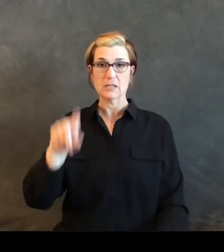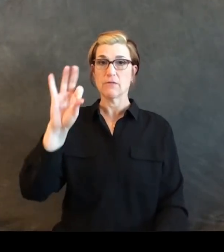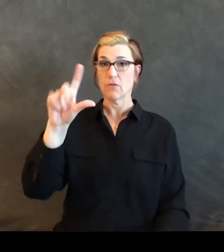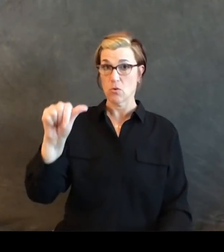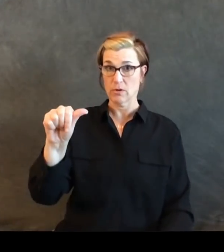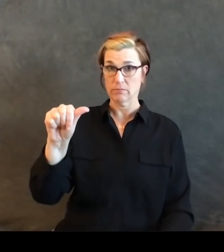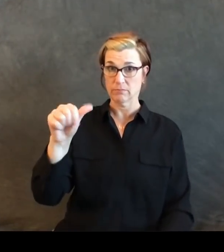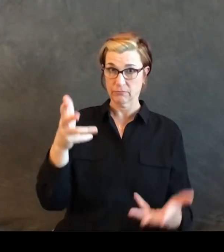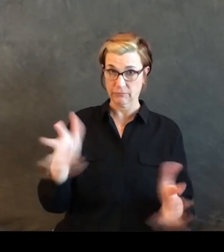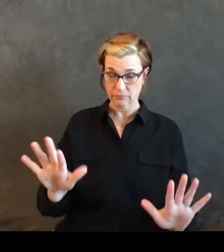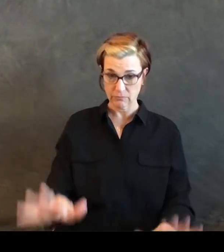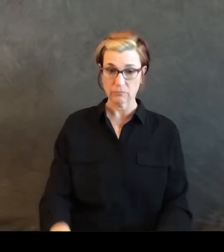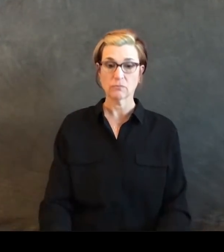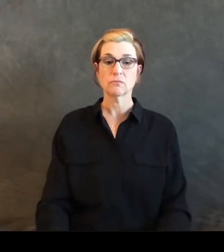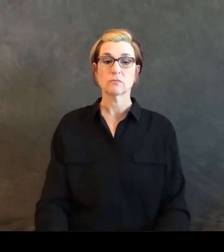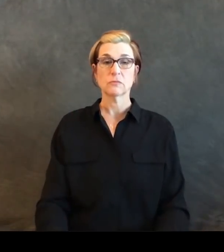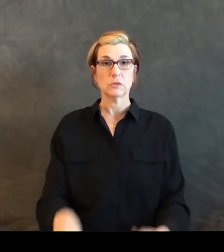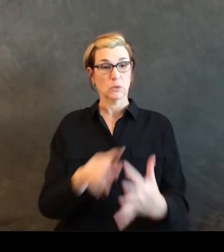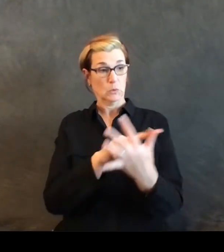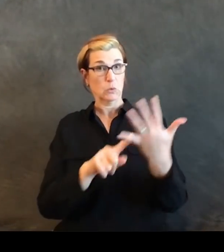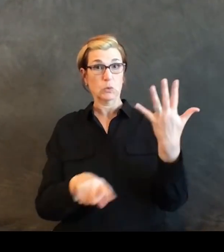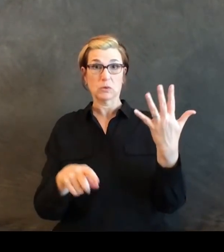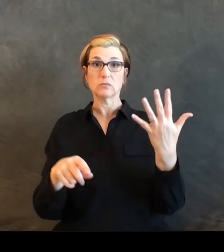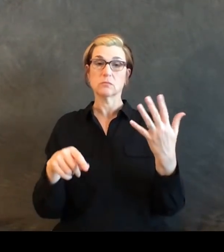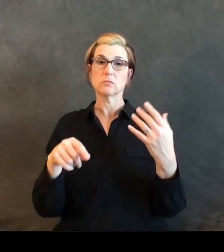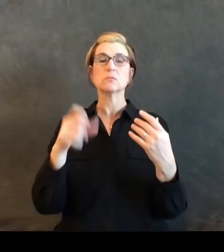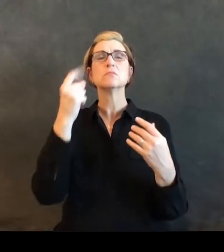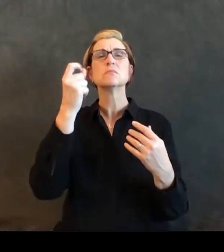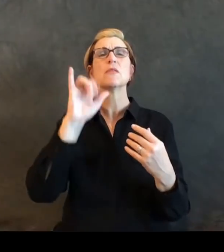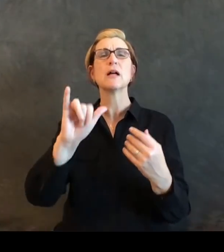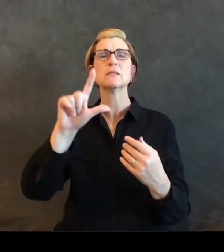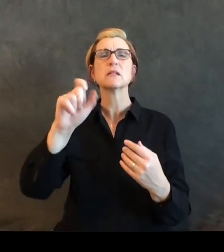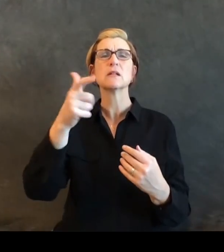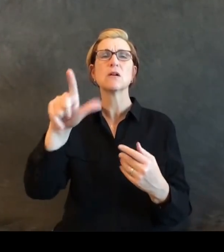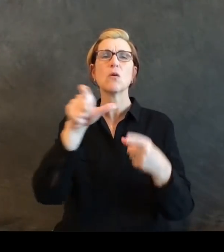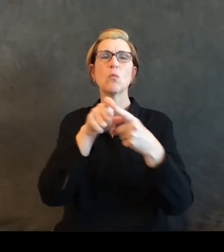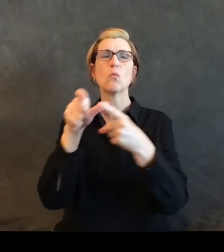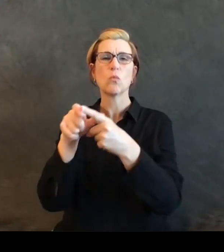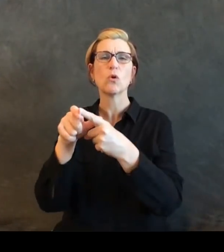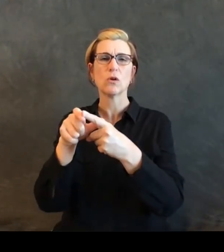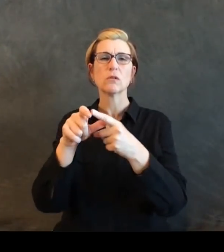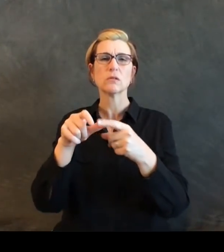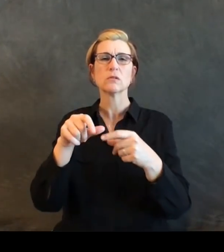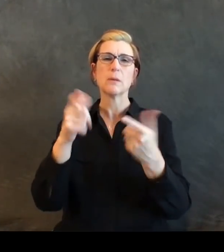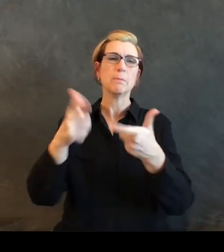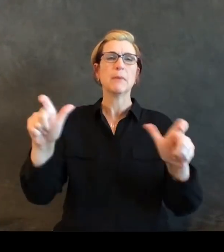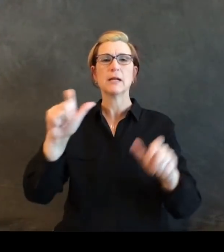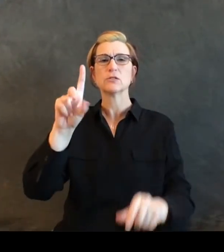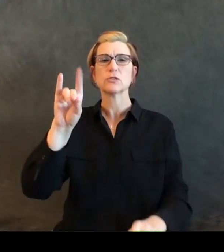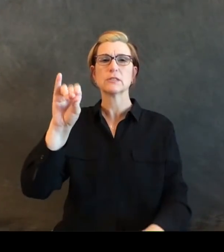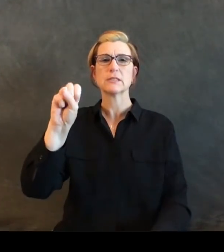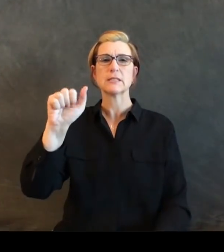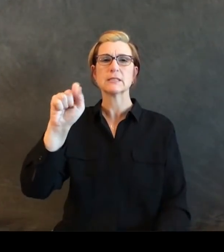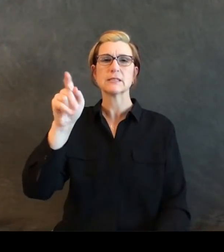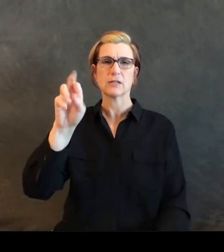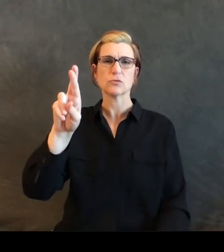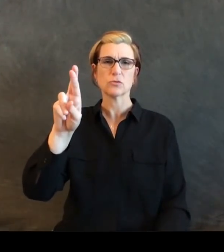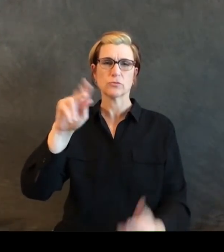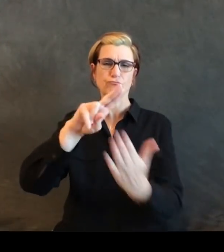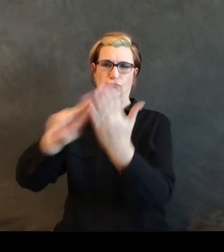That has great significance, as you know, and legal significance. We're in a constant